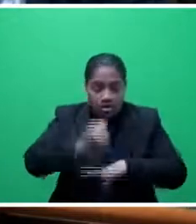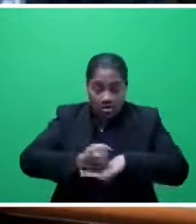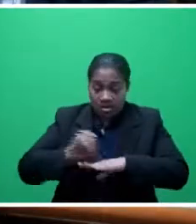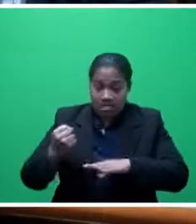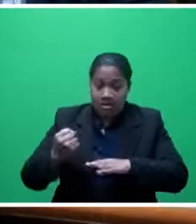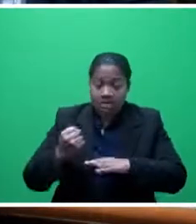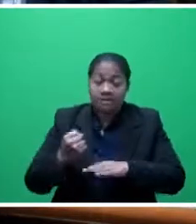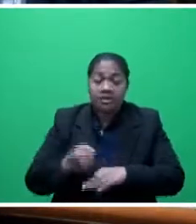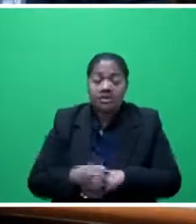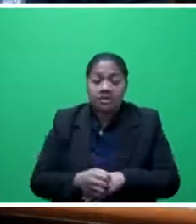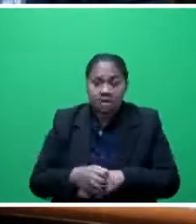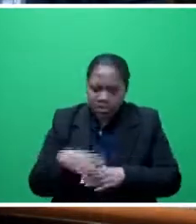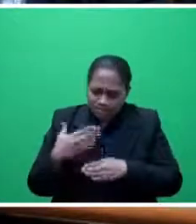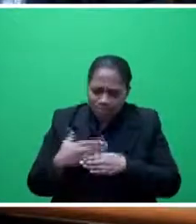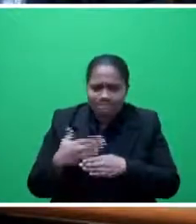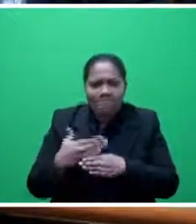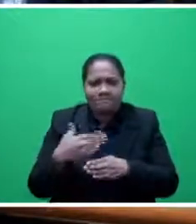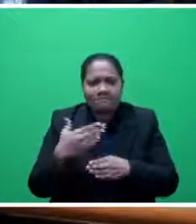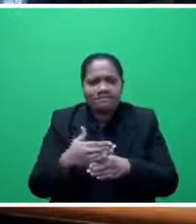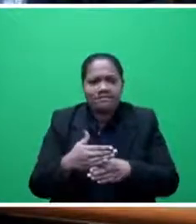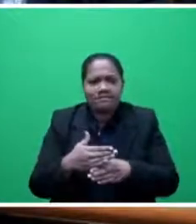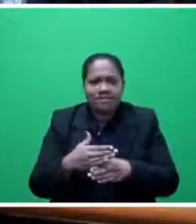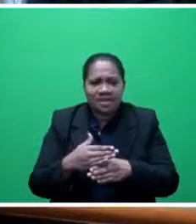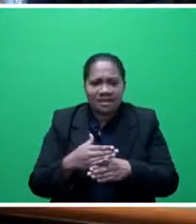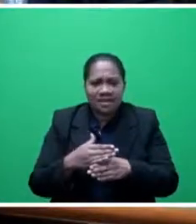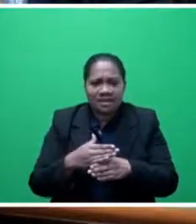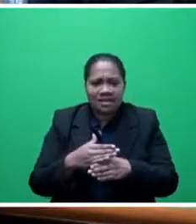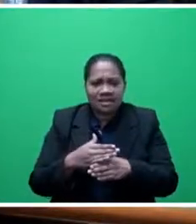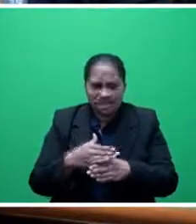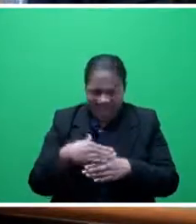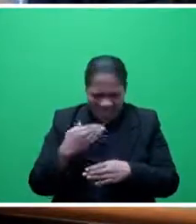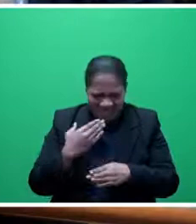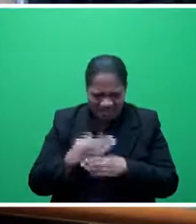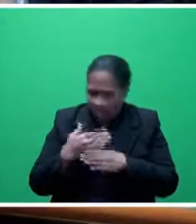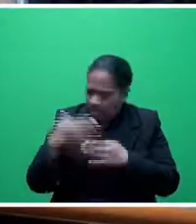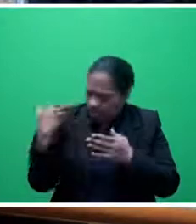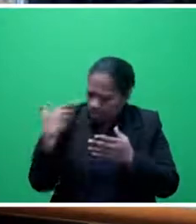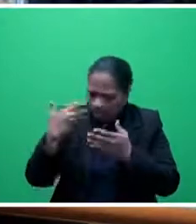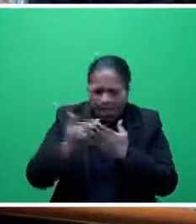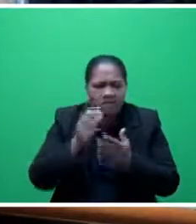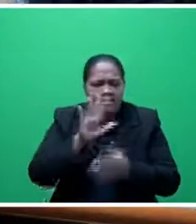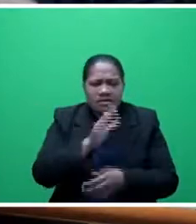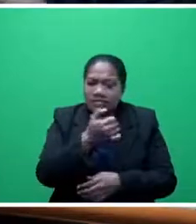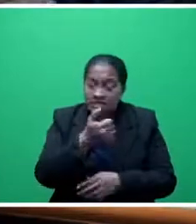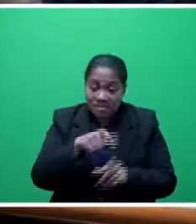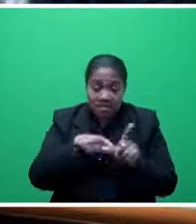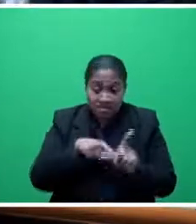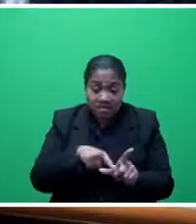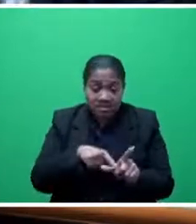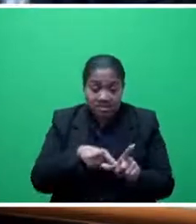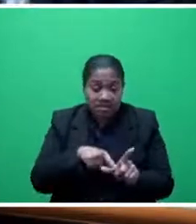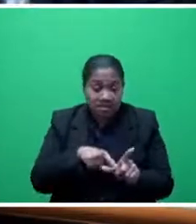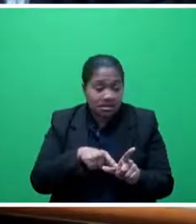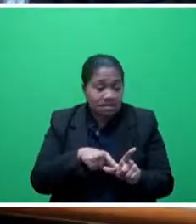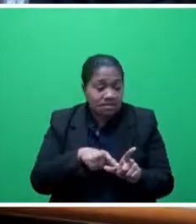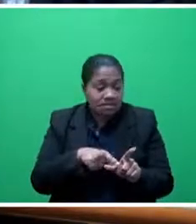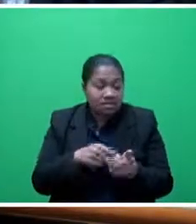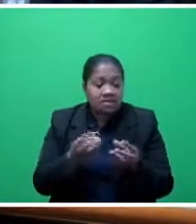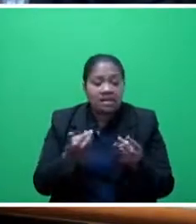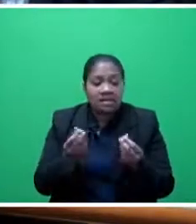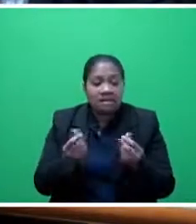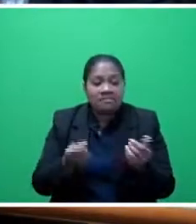was operating in a very expansionary mode over the last 5 or 6 years, and of course they needed